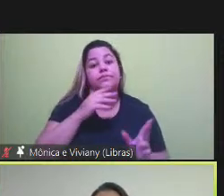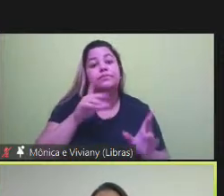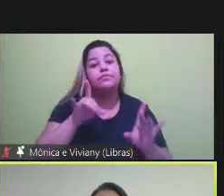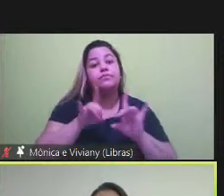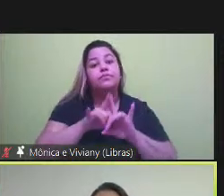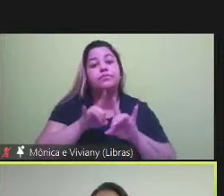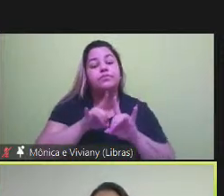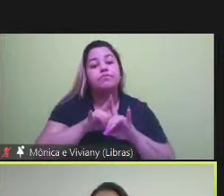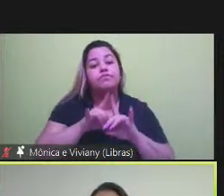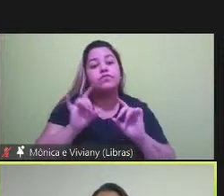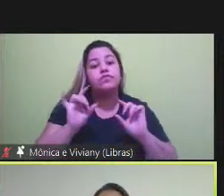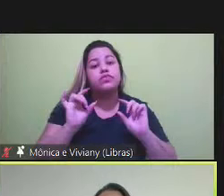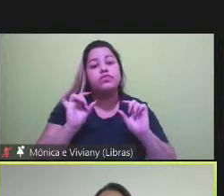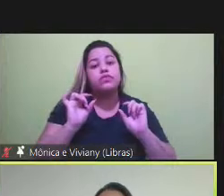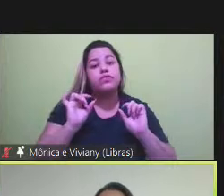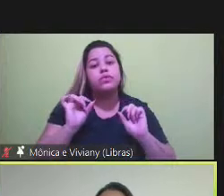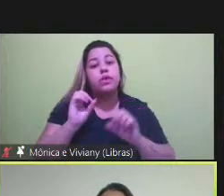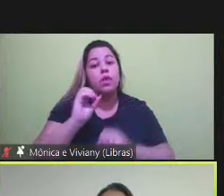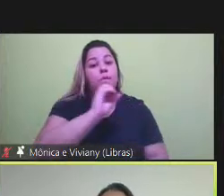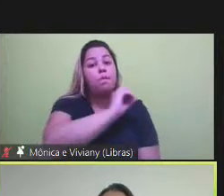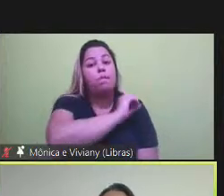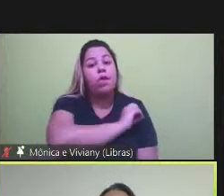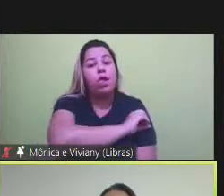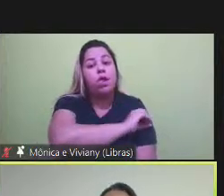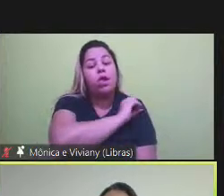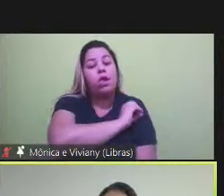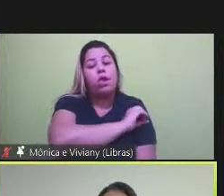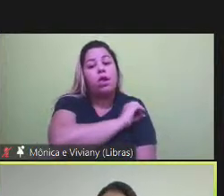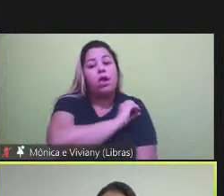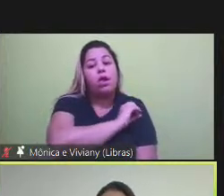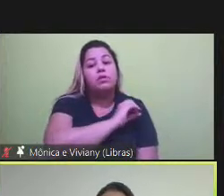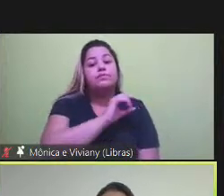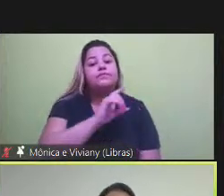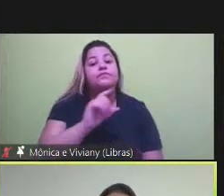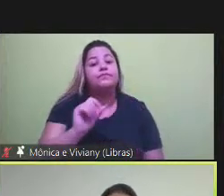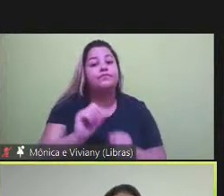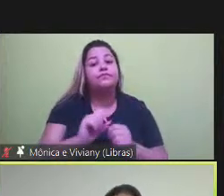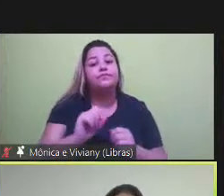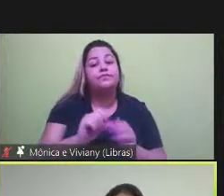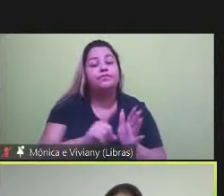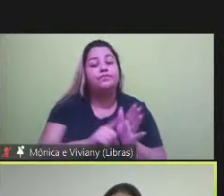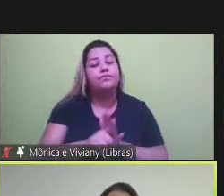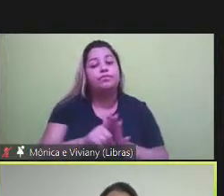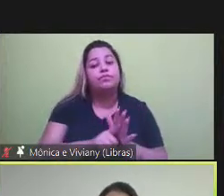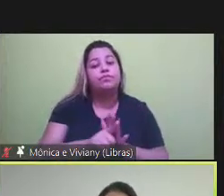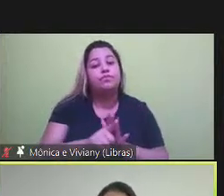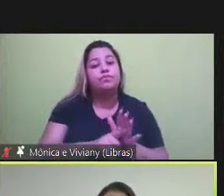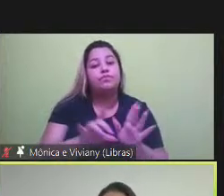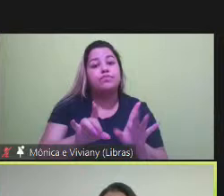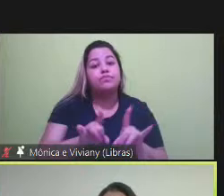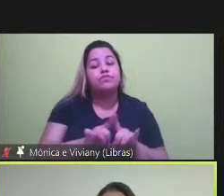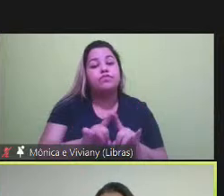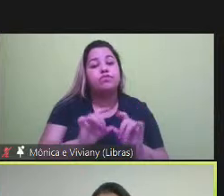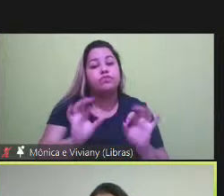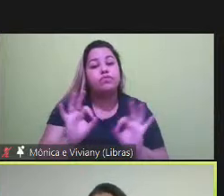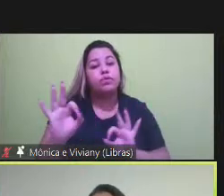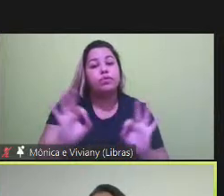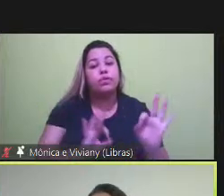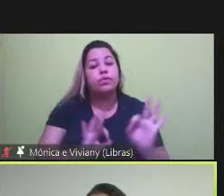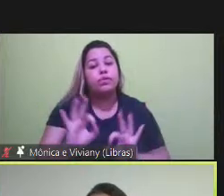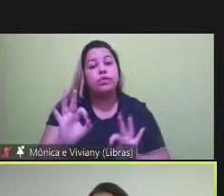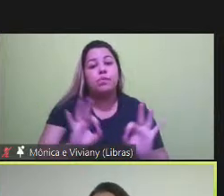So considering that it is a teaching where we will do a planning